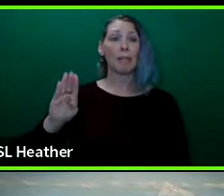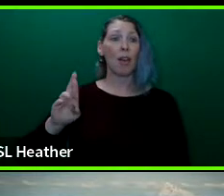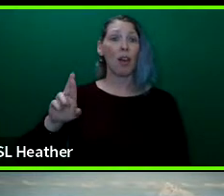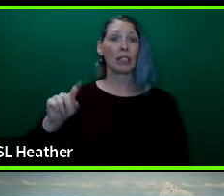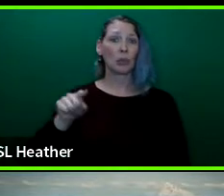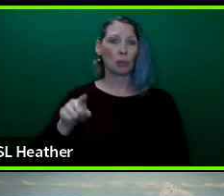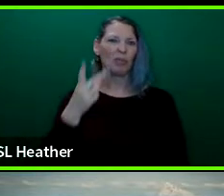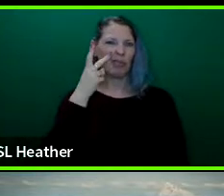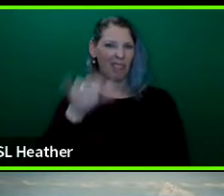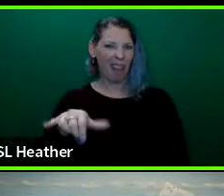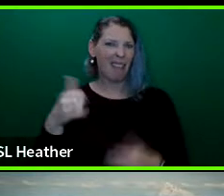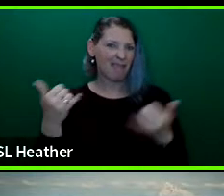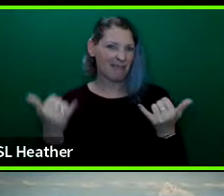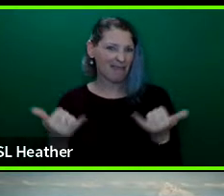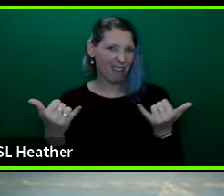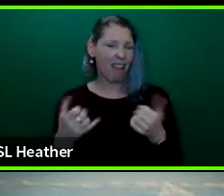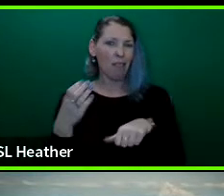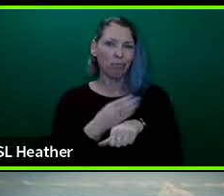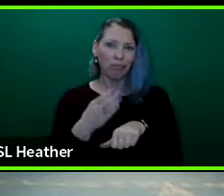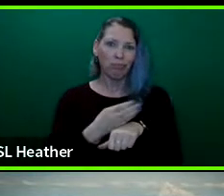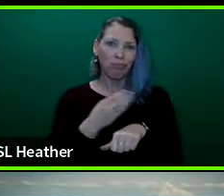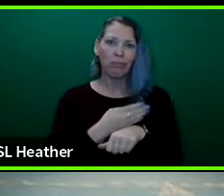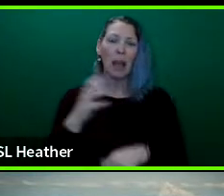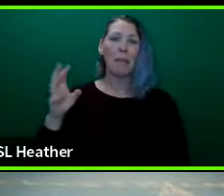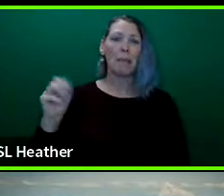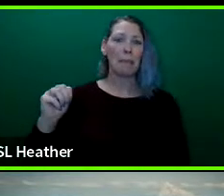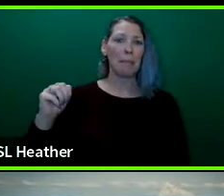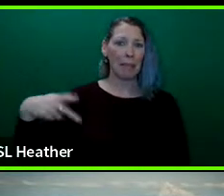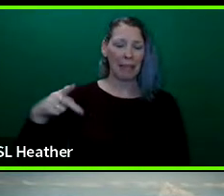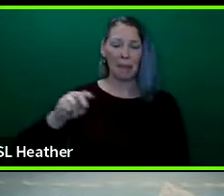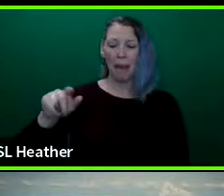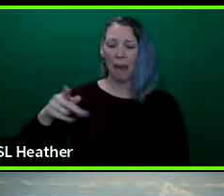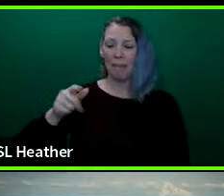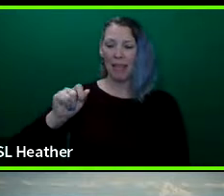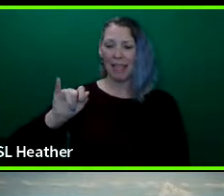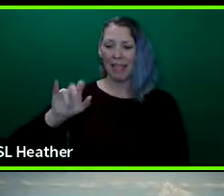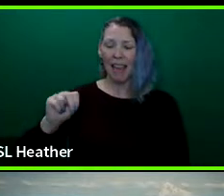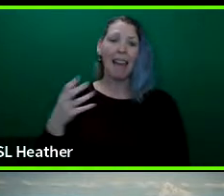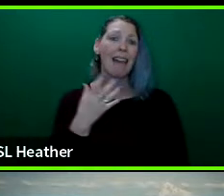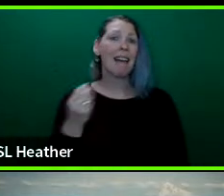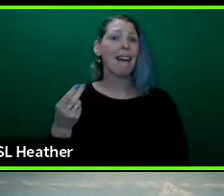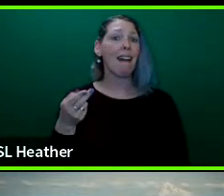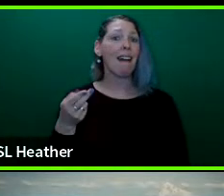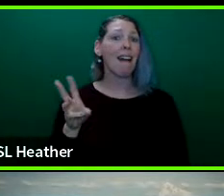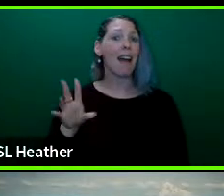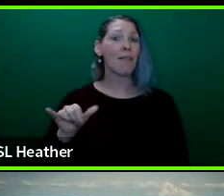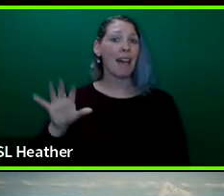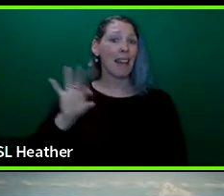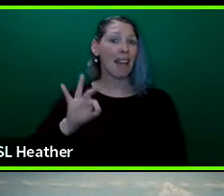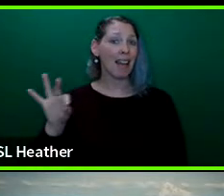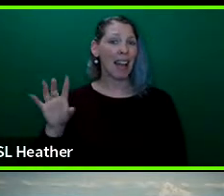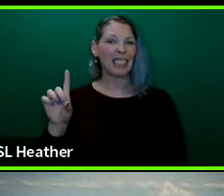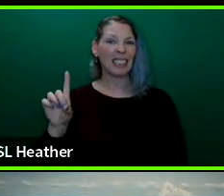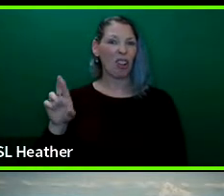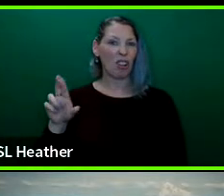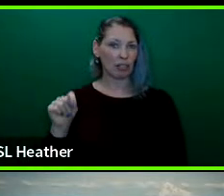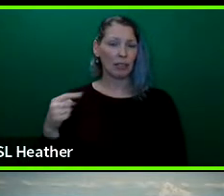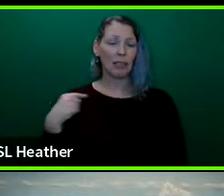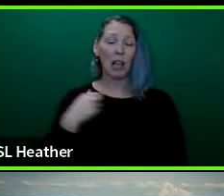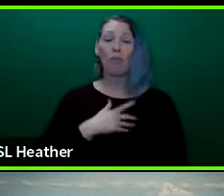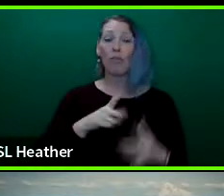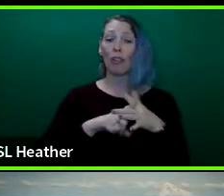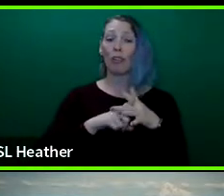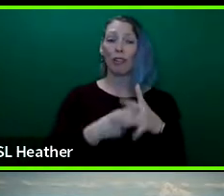now in our construction of Mill Plane and really our future plans for BRT along Highway 99. And an extension of our original line on